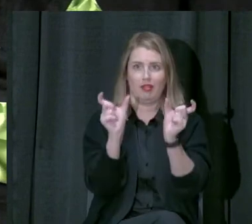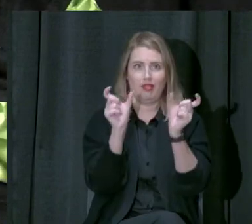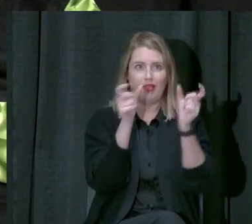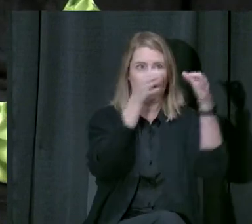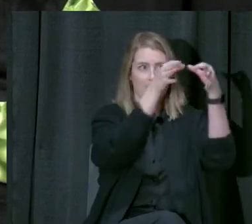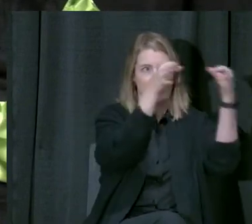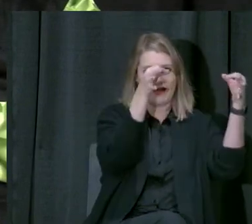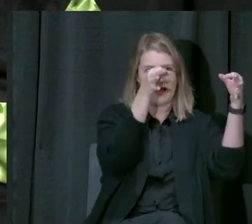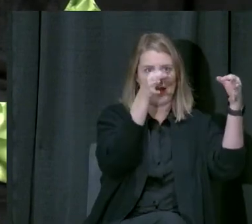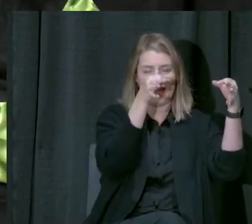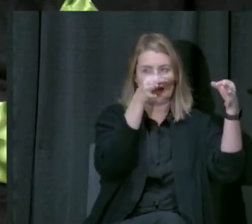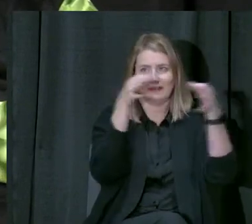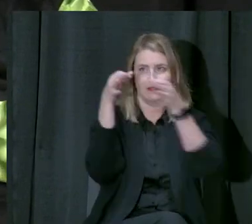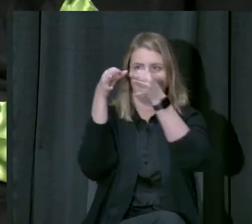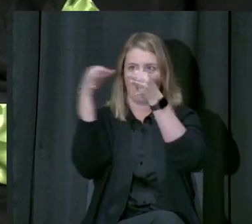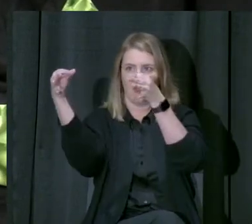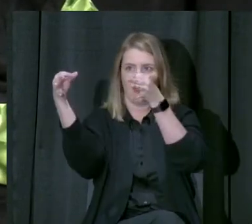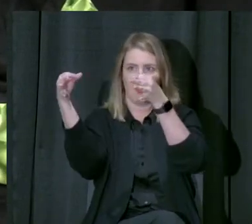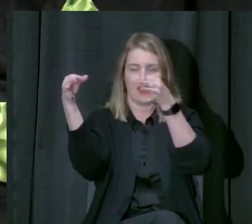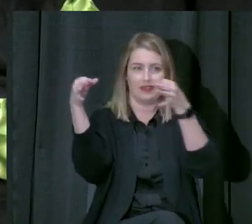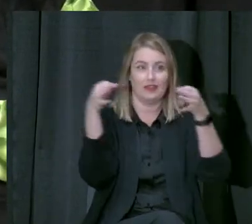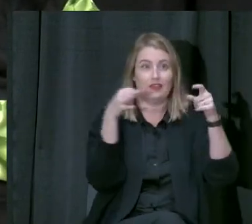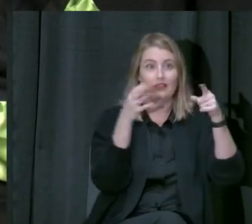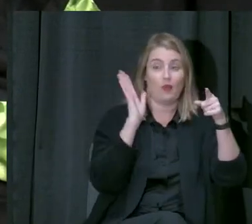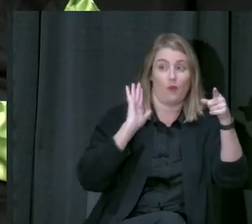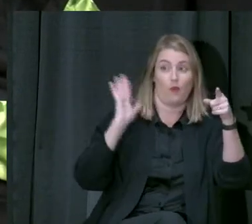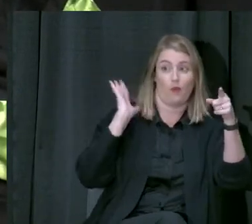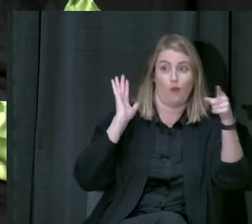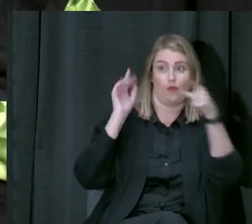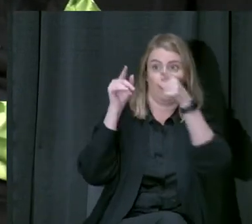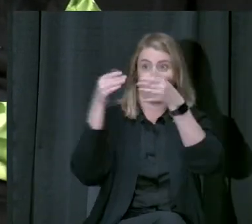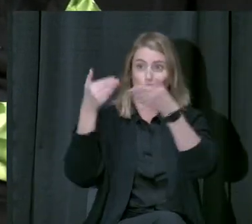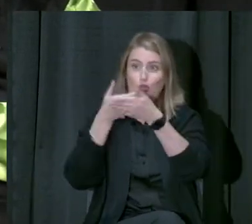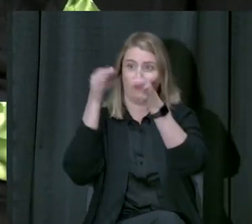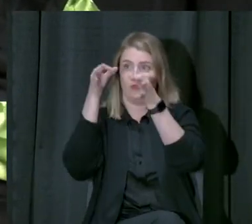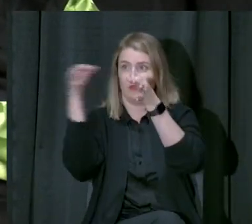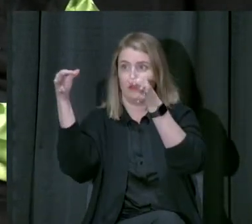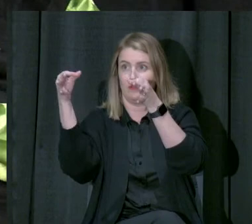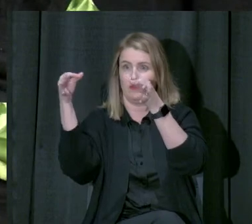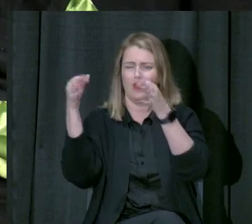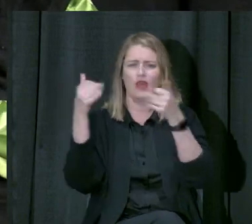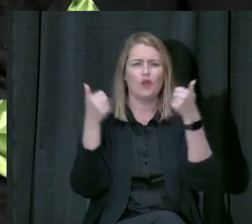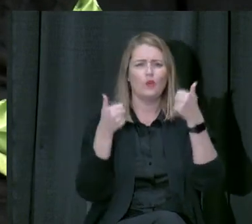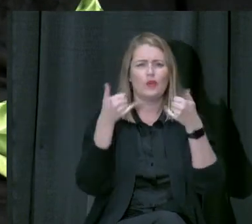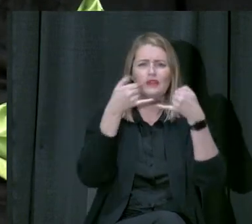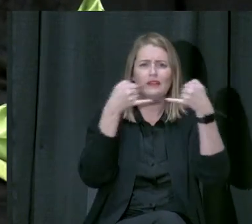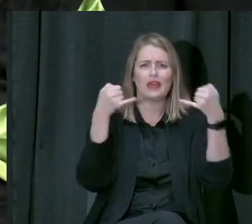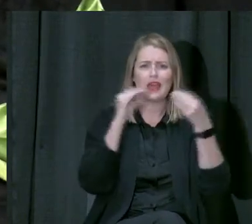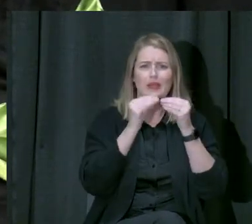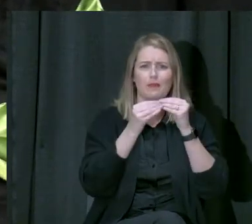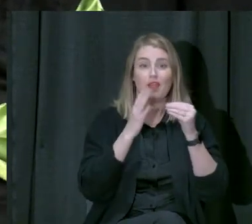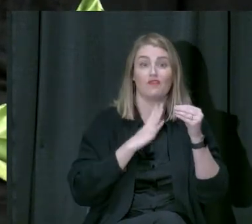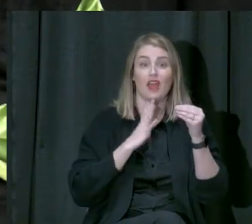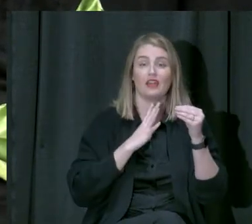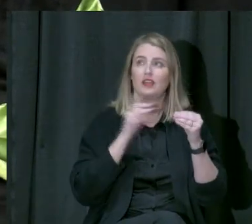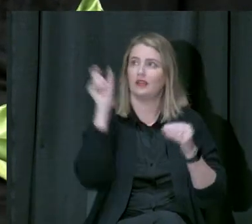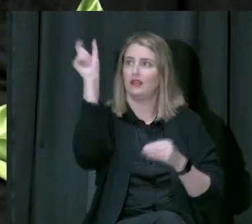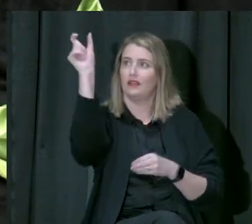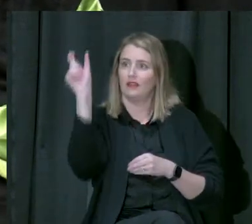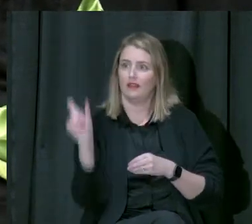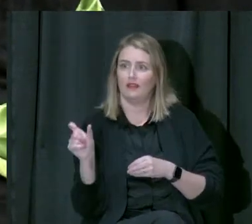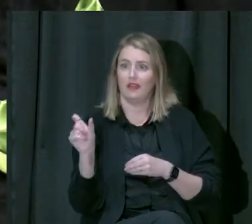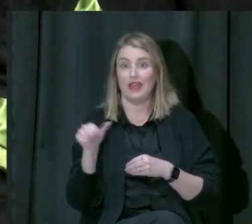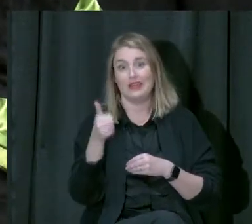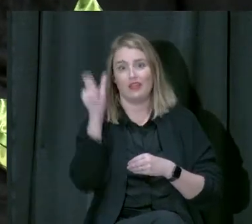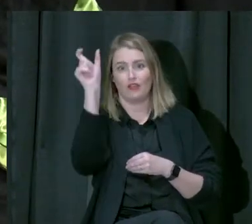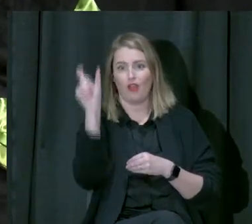English versus the original versus the New Age. And somebody said, well, I want to know what line number I'm on. Great. Add another column with the line number in it. And